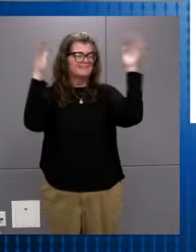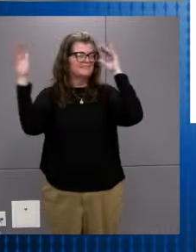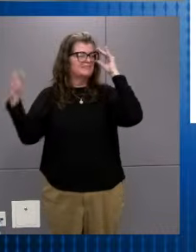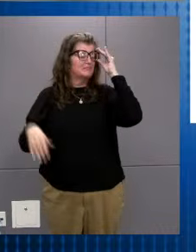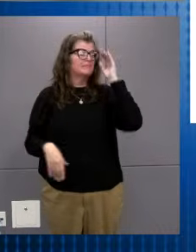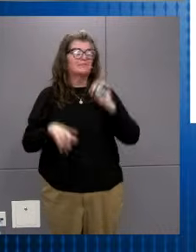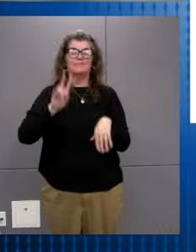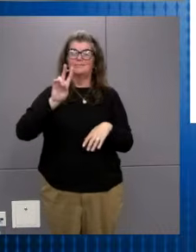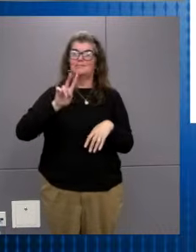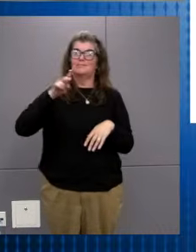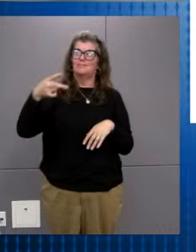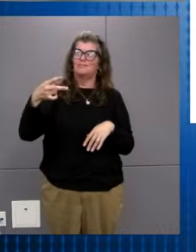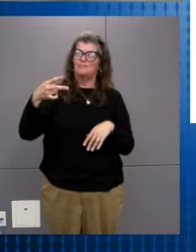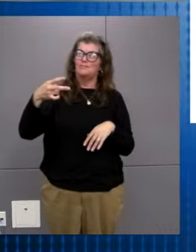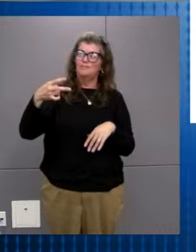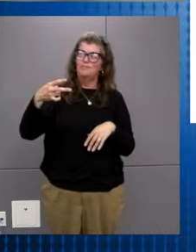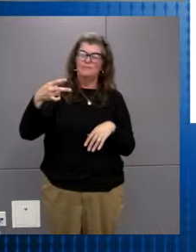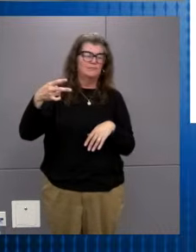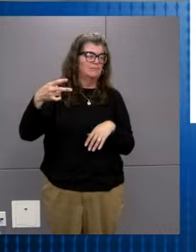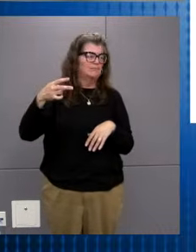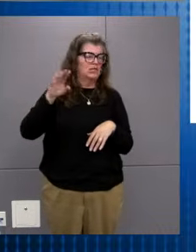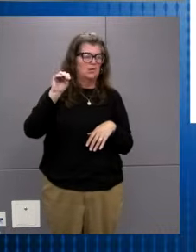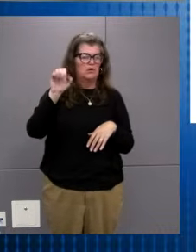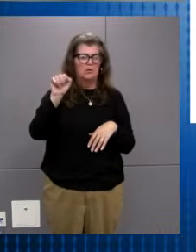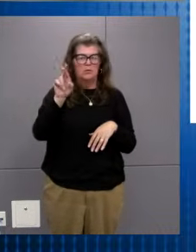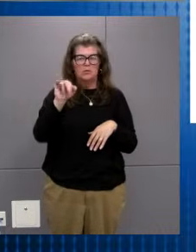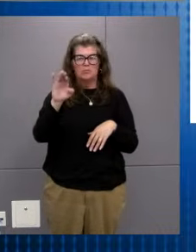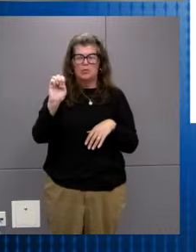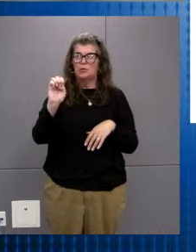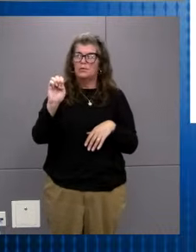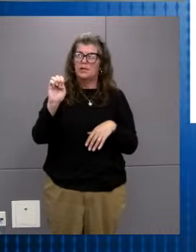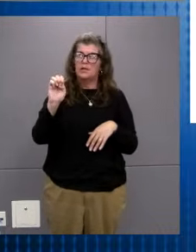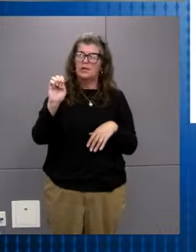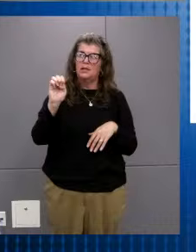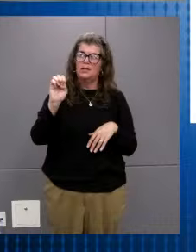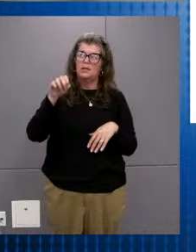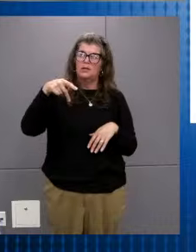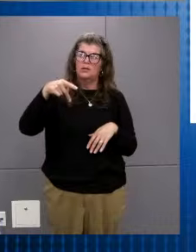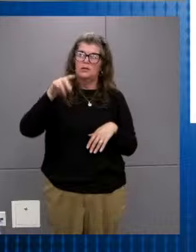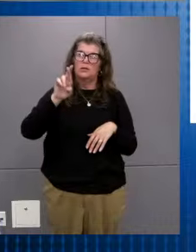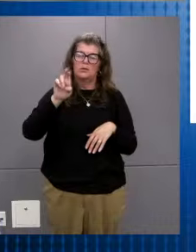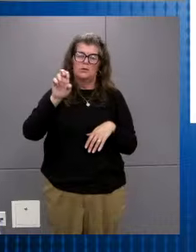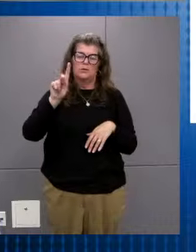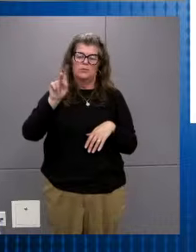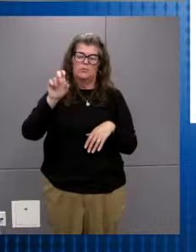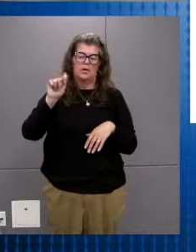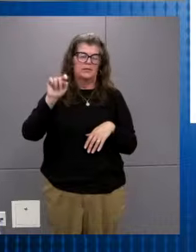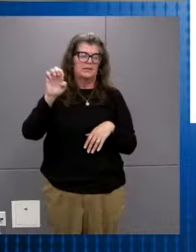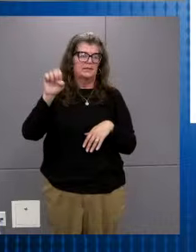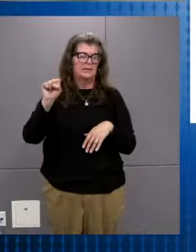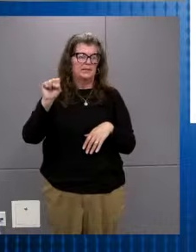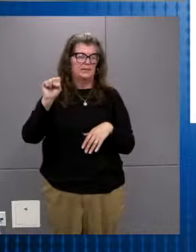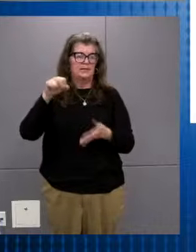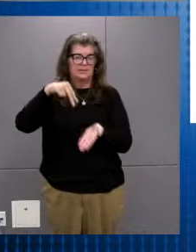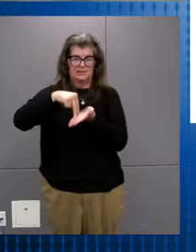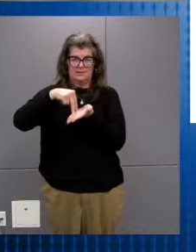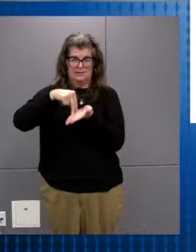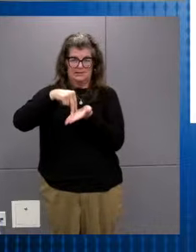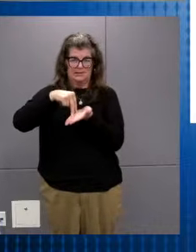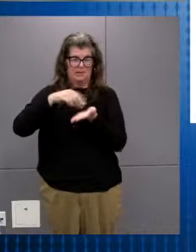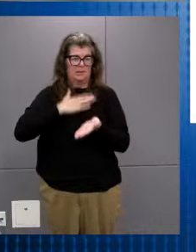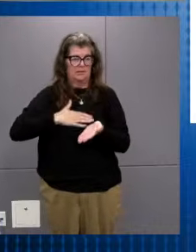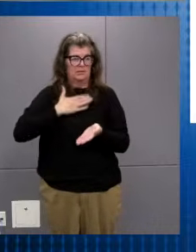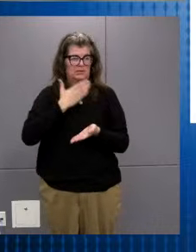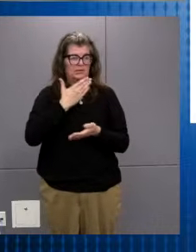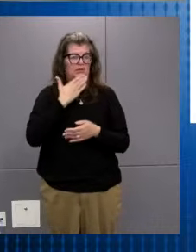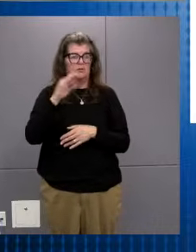And then I'm pleased, Marie, would you stand? Marie Prekates is our second graduate of Leadership Flint and Genesee. Marie